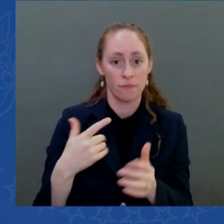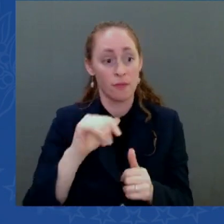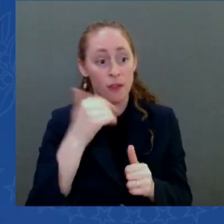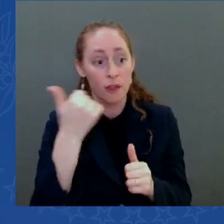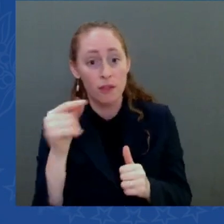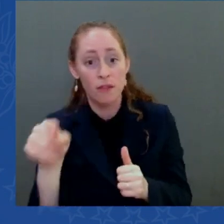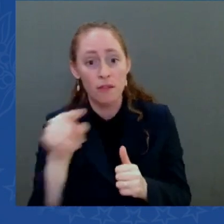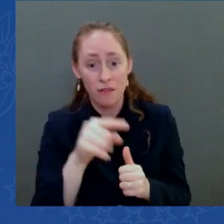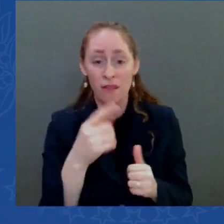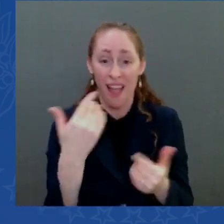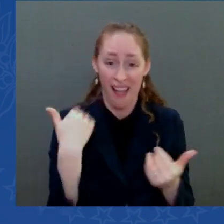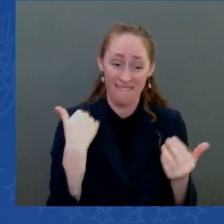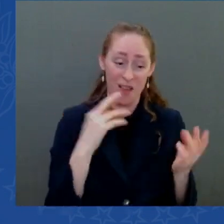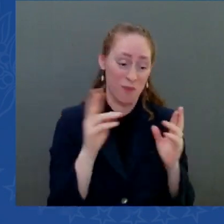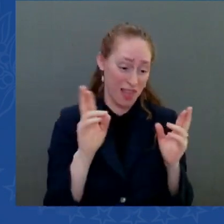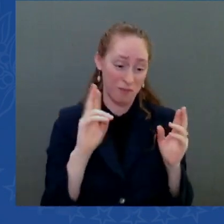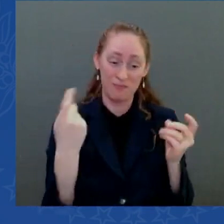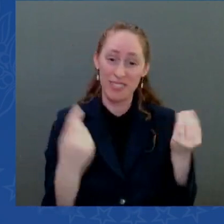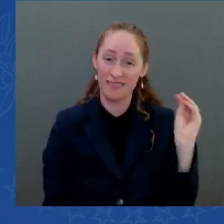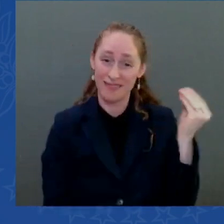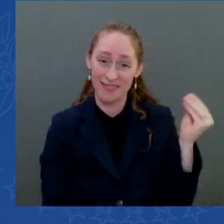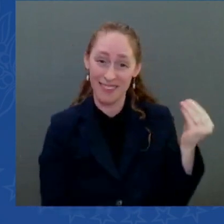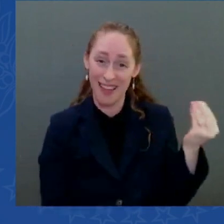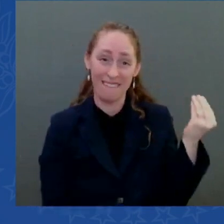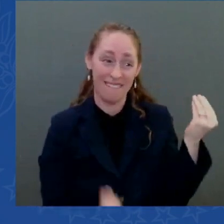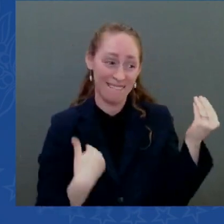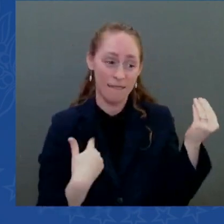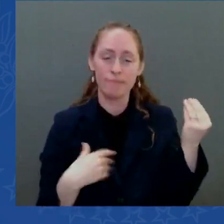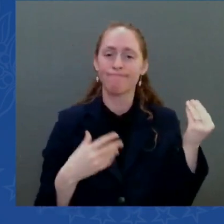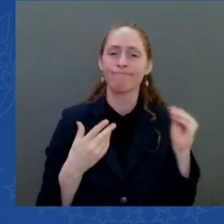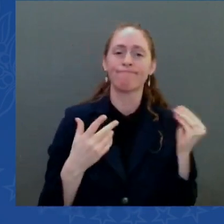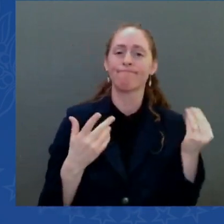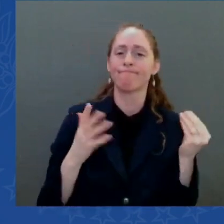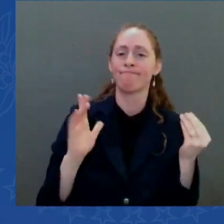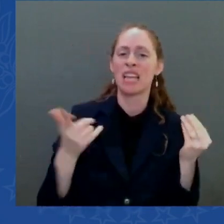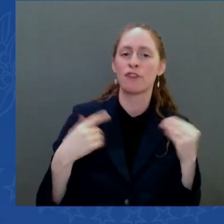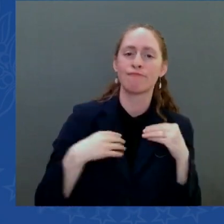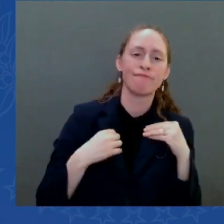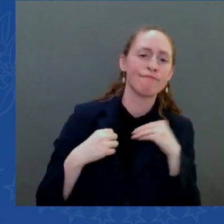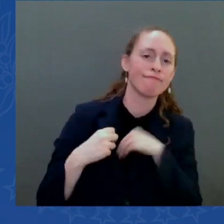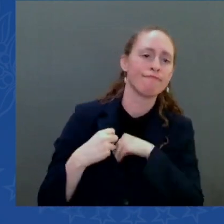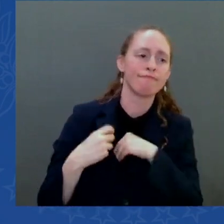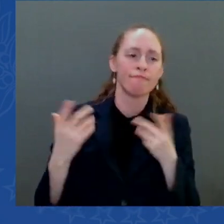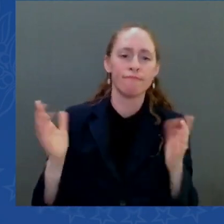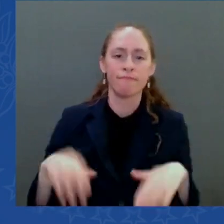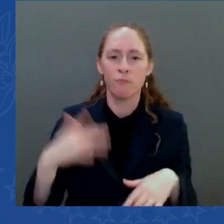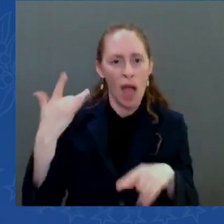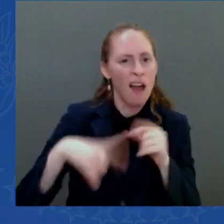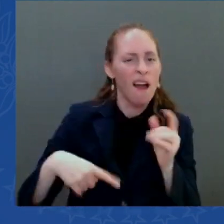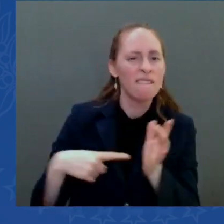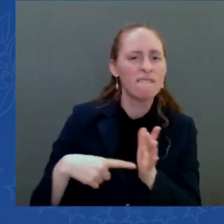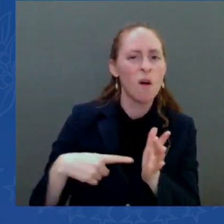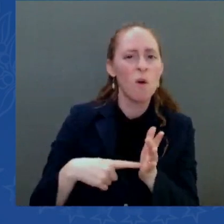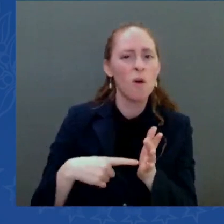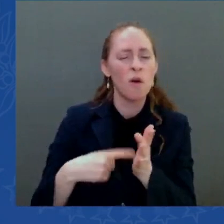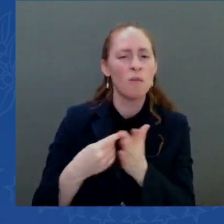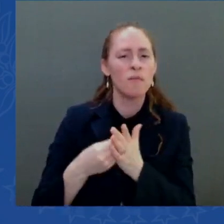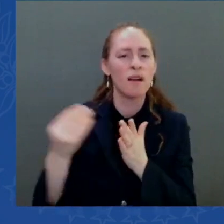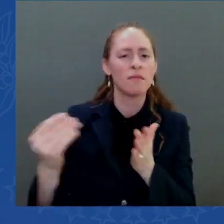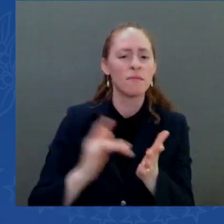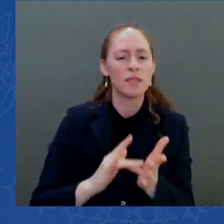of America. What are we doing? It's simply wrong, especially since it doesn't cost the drug companies nearly as